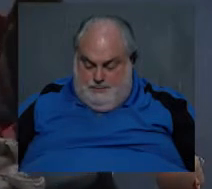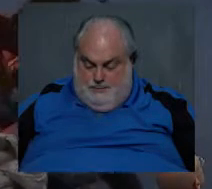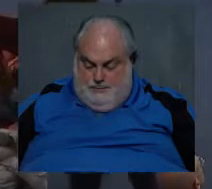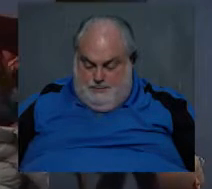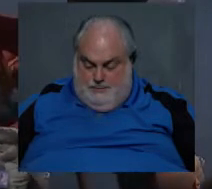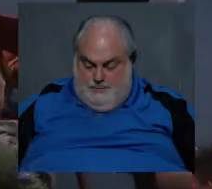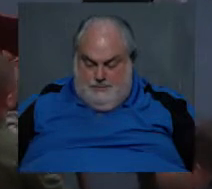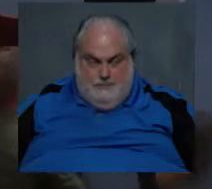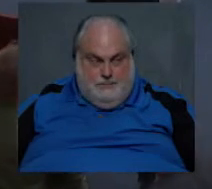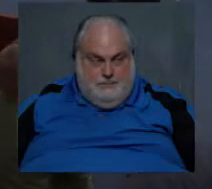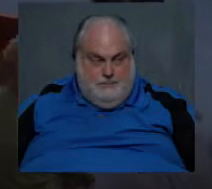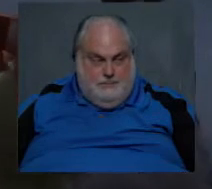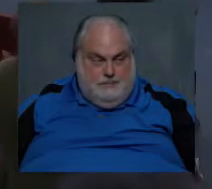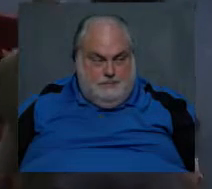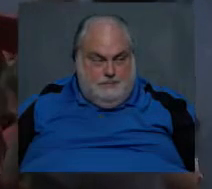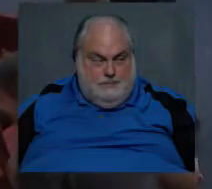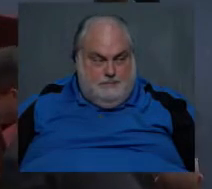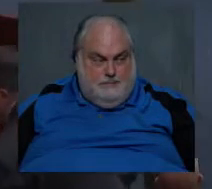Don't forget your umbrellas.